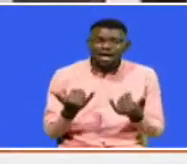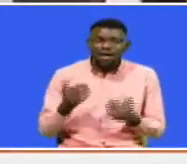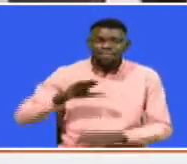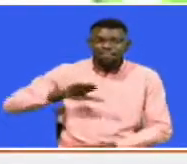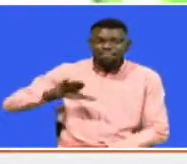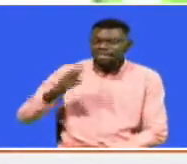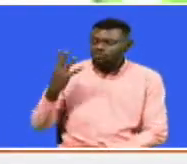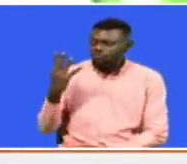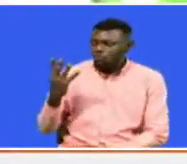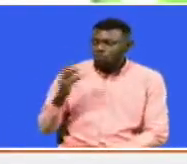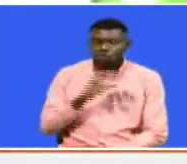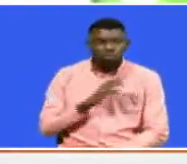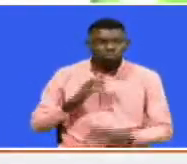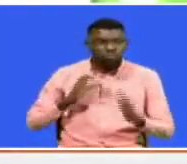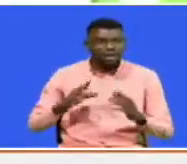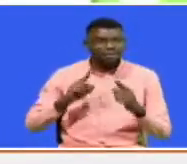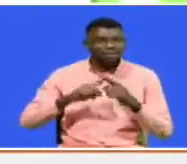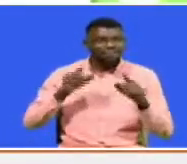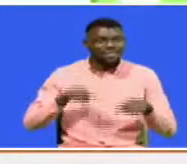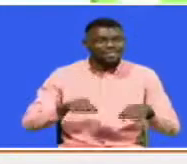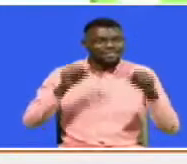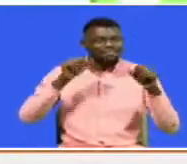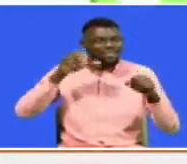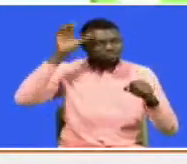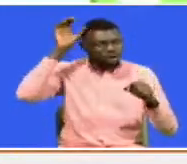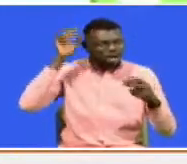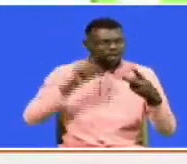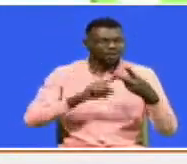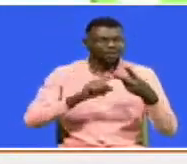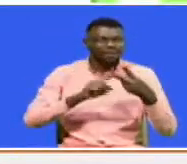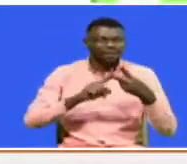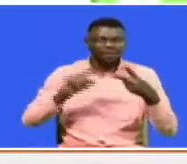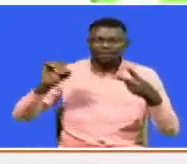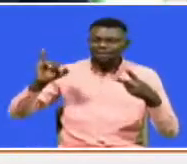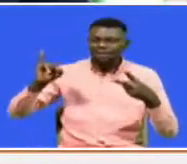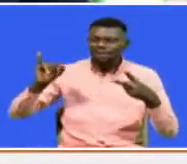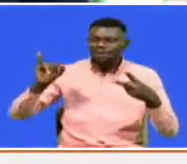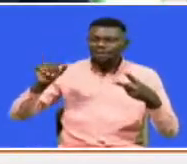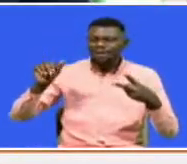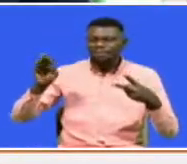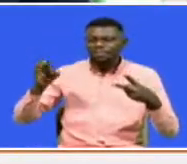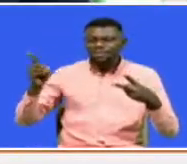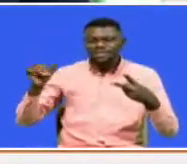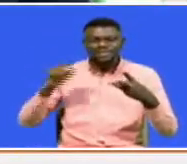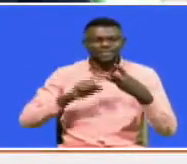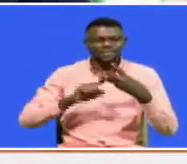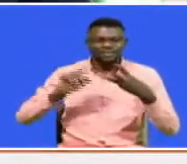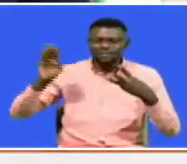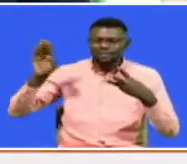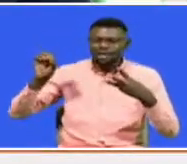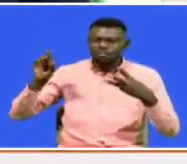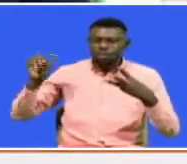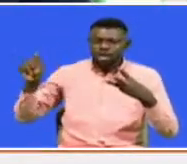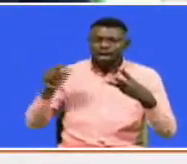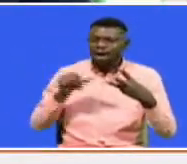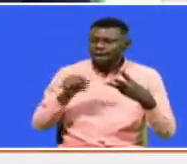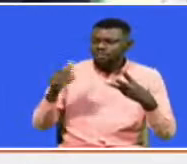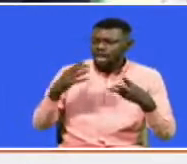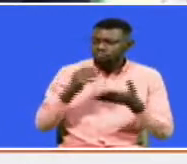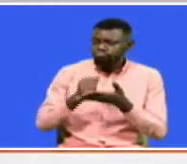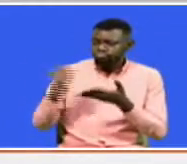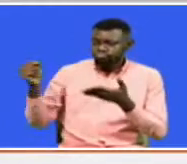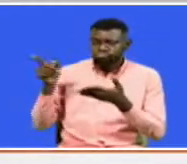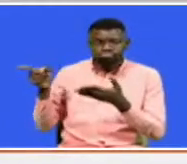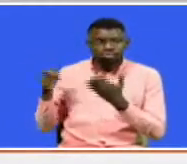four commissioners: Chairman Wafula Chebukati, Commissioners Abdi Gulie, Boya Mulu, and suspended Commissioner